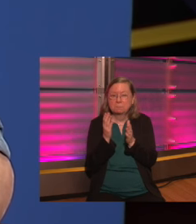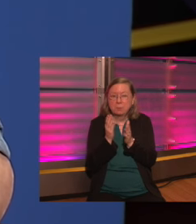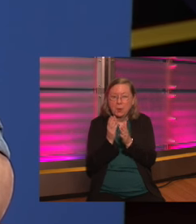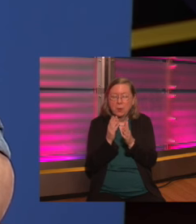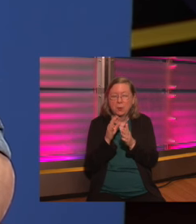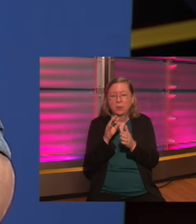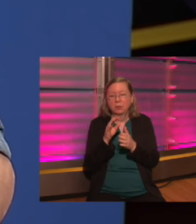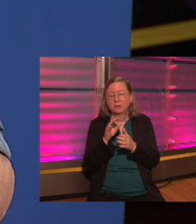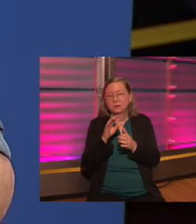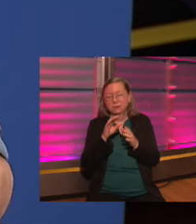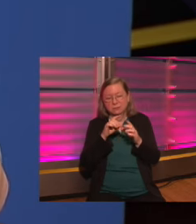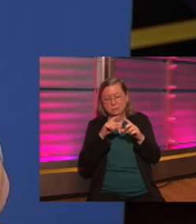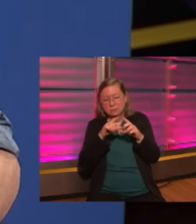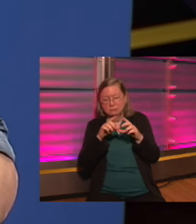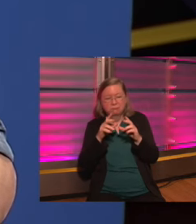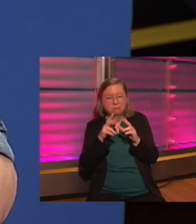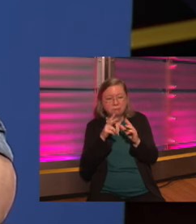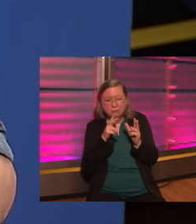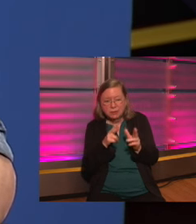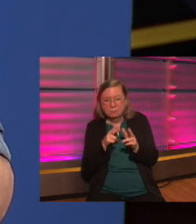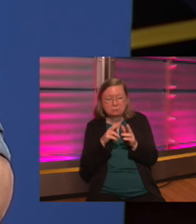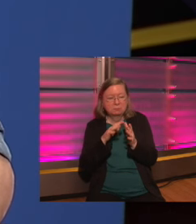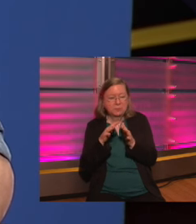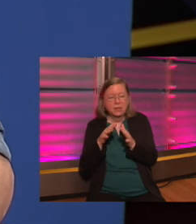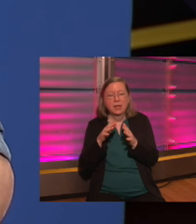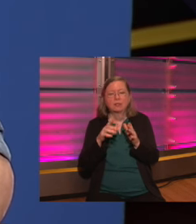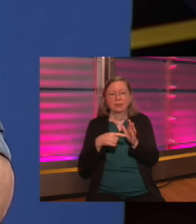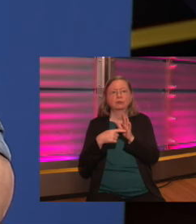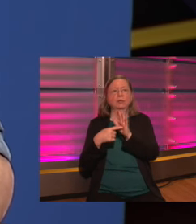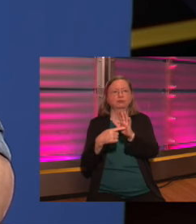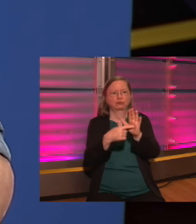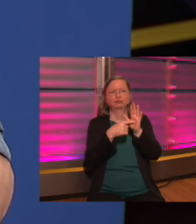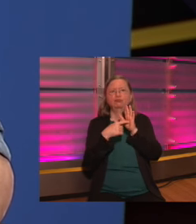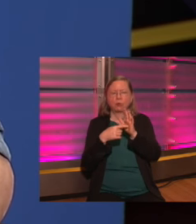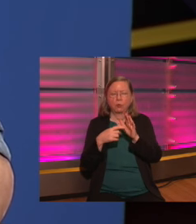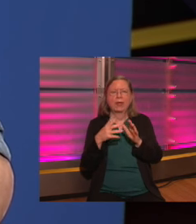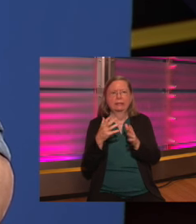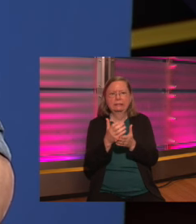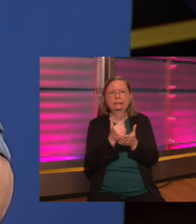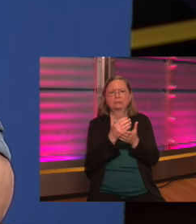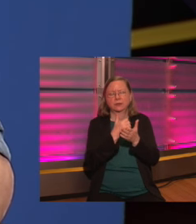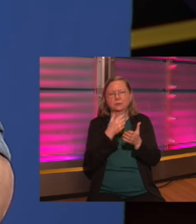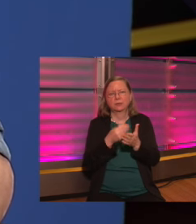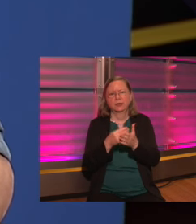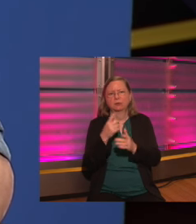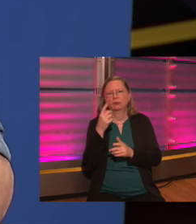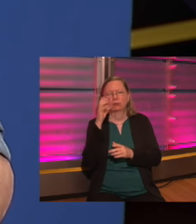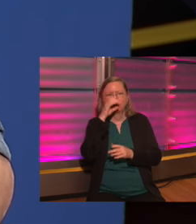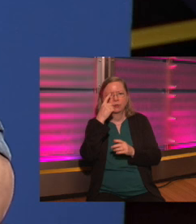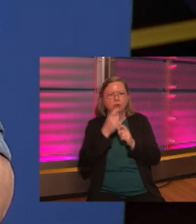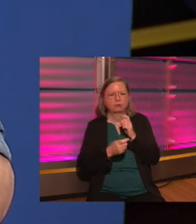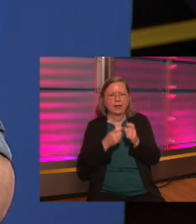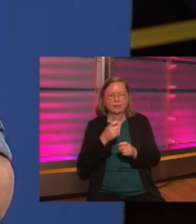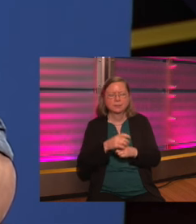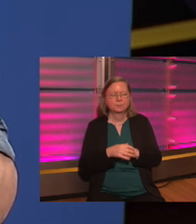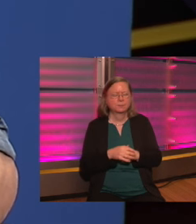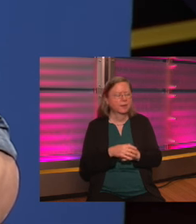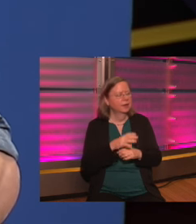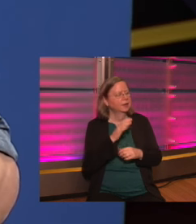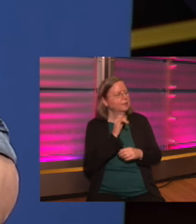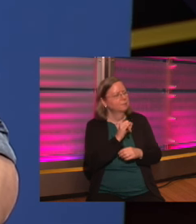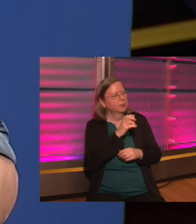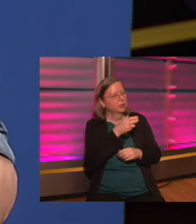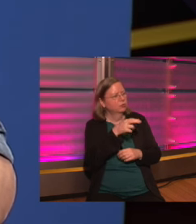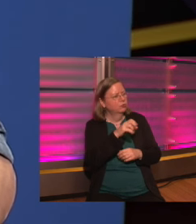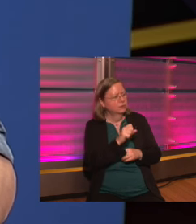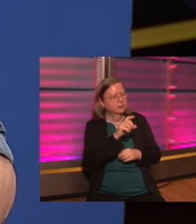other places. But I'm happy to provide any insight more specifically to people afterwards, and we can chat about it. Great. Chris Temple, this is a powerful light and an